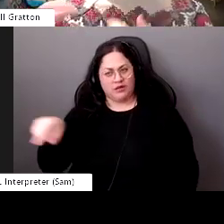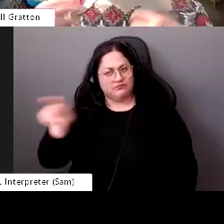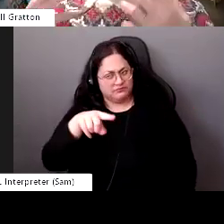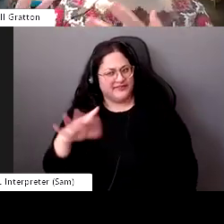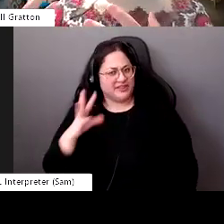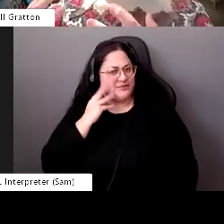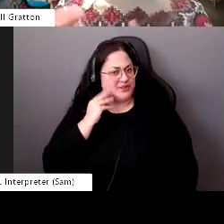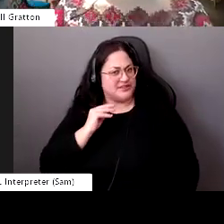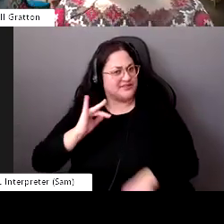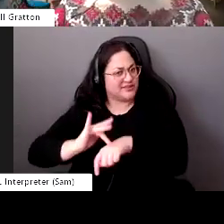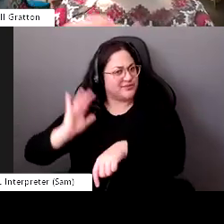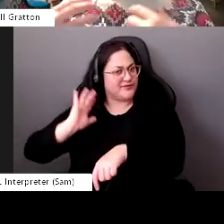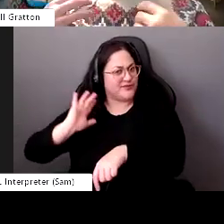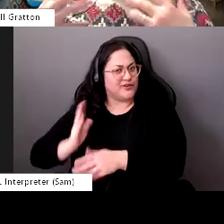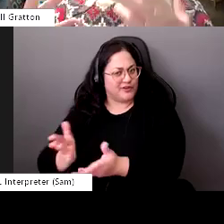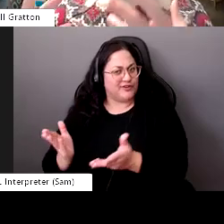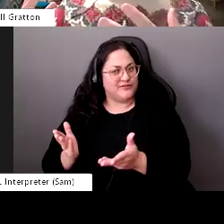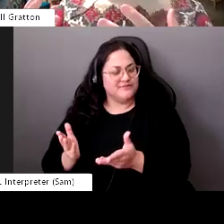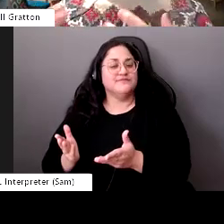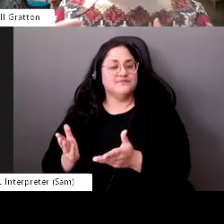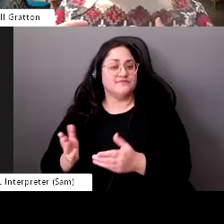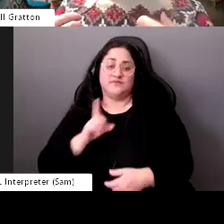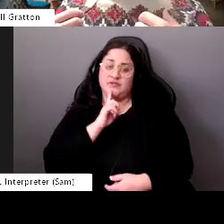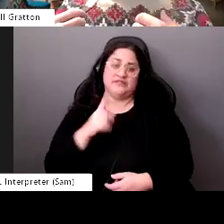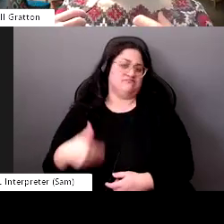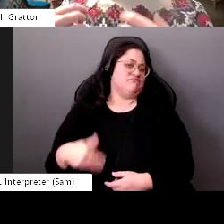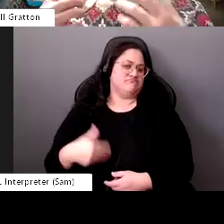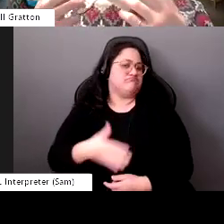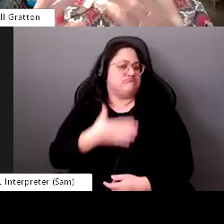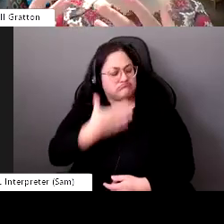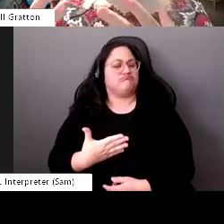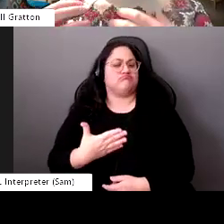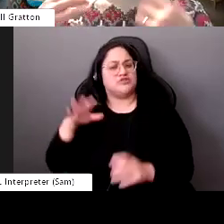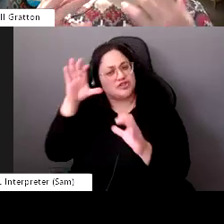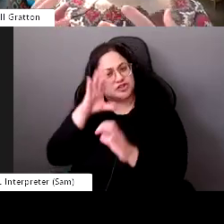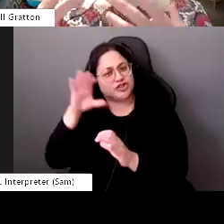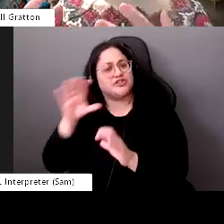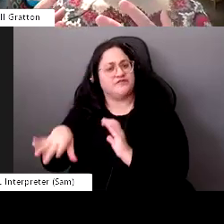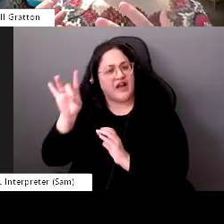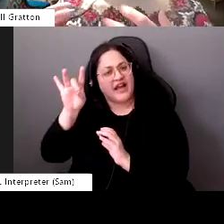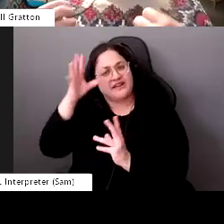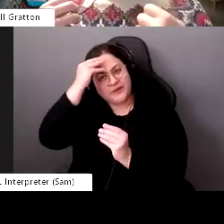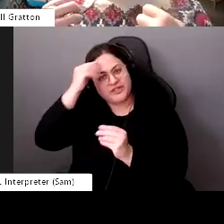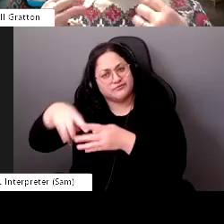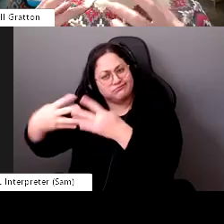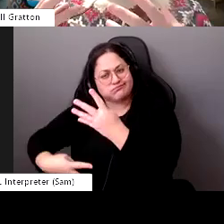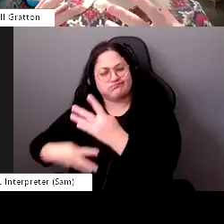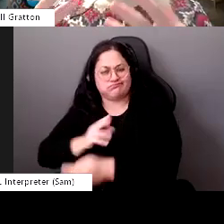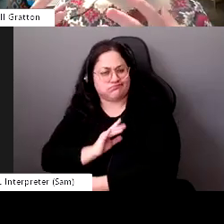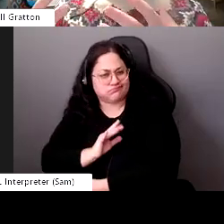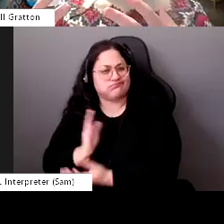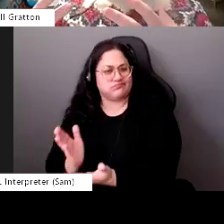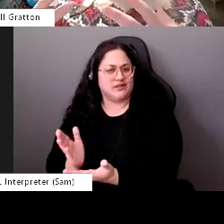in the past. So it's a great search engine. Google's gotten really, really good over the years at giving you the right answers, the things you were looking for. It's going to tell